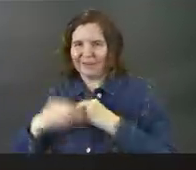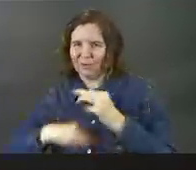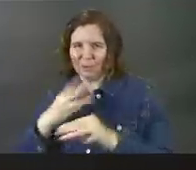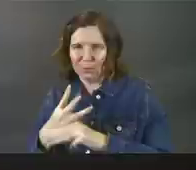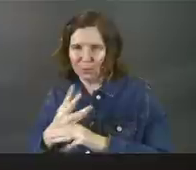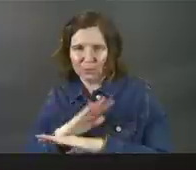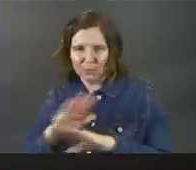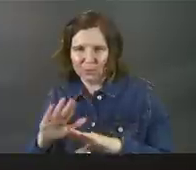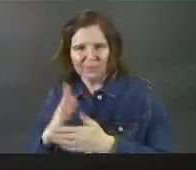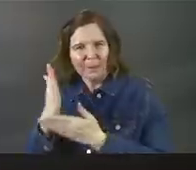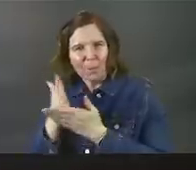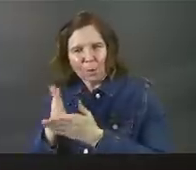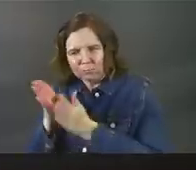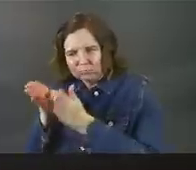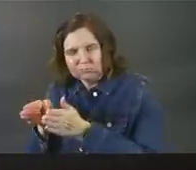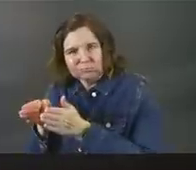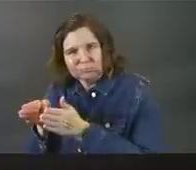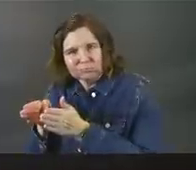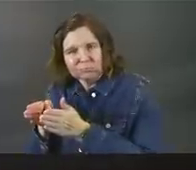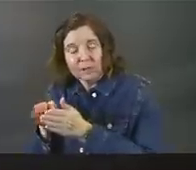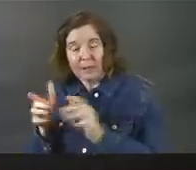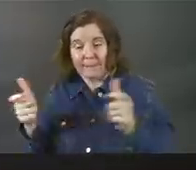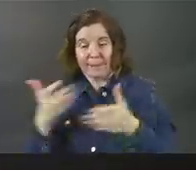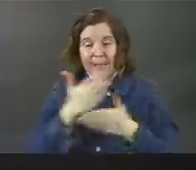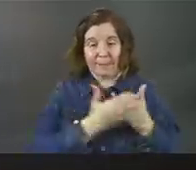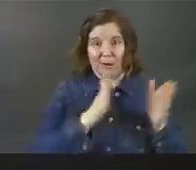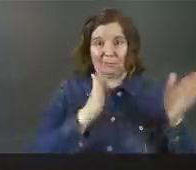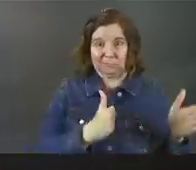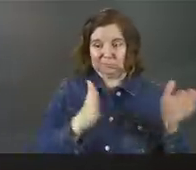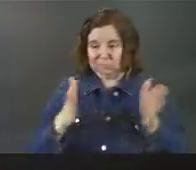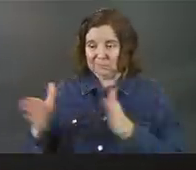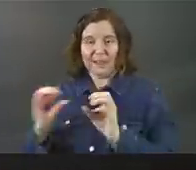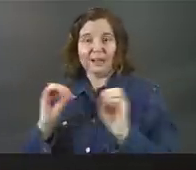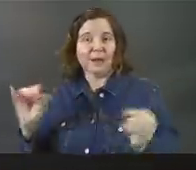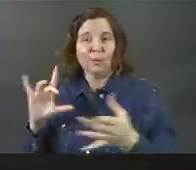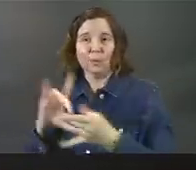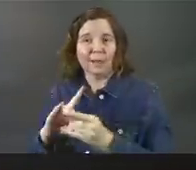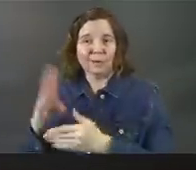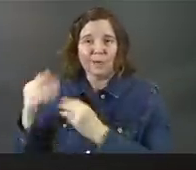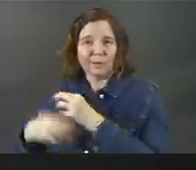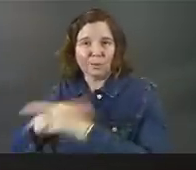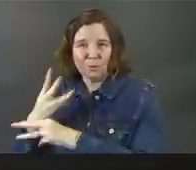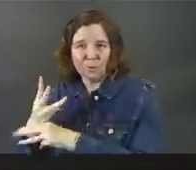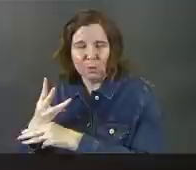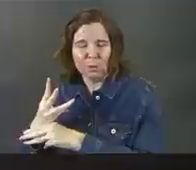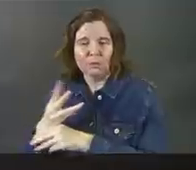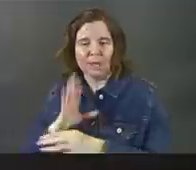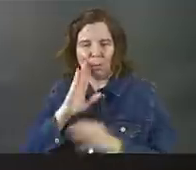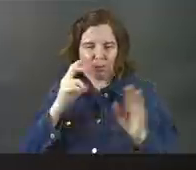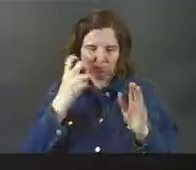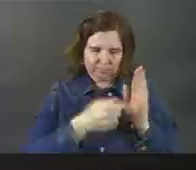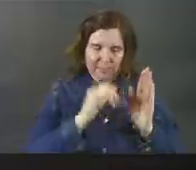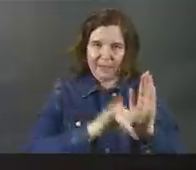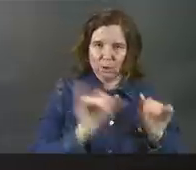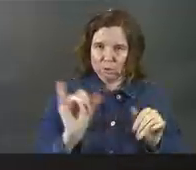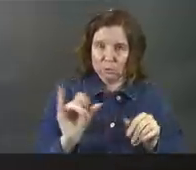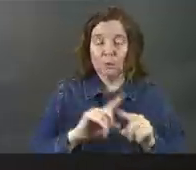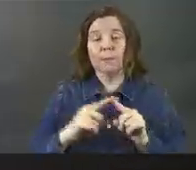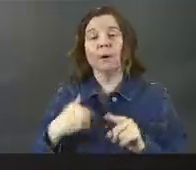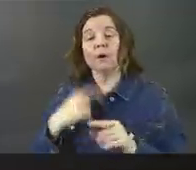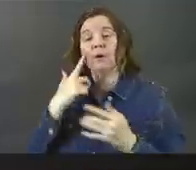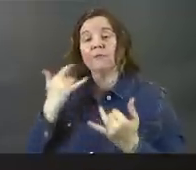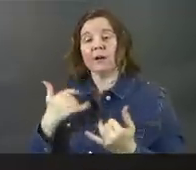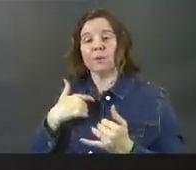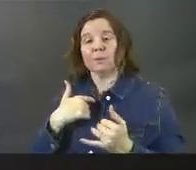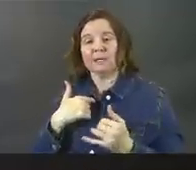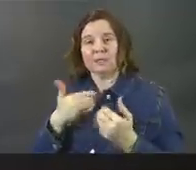or the end times. There's huge sections of the book that have nothing to do with the end times, and we're going to get into all of that. But suffice it to say for